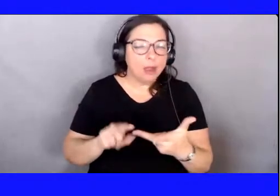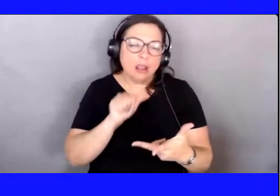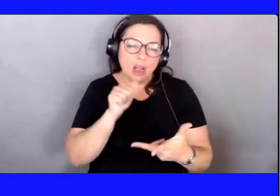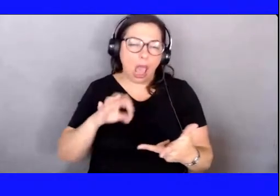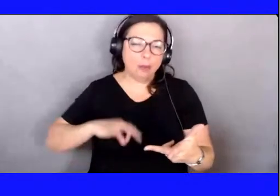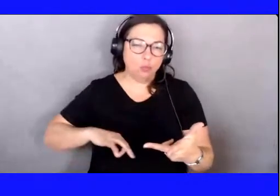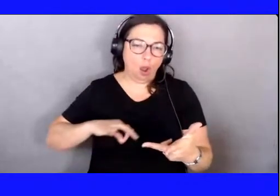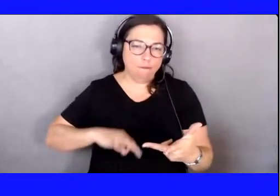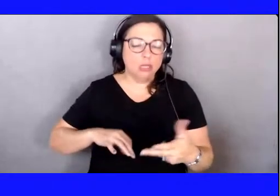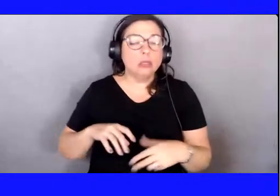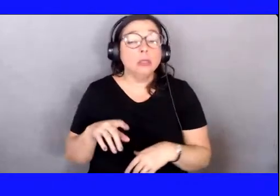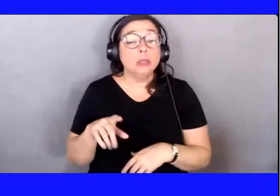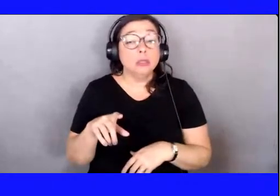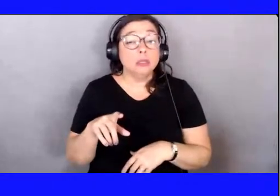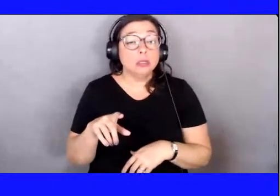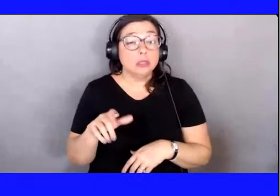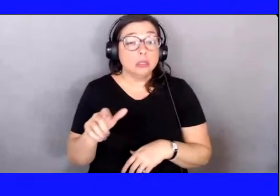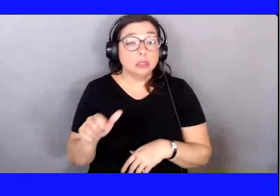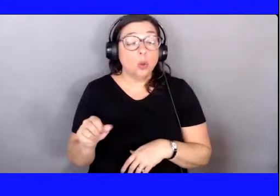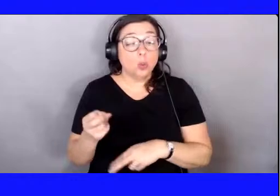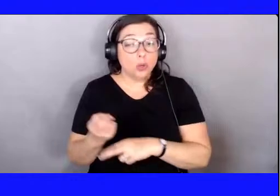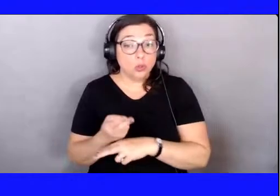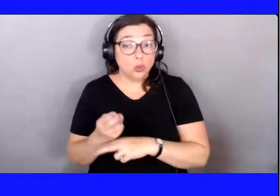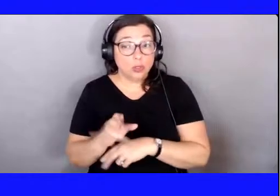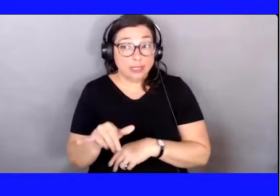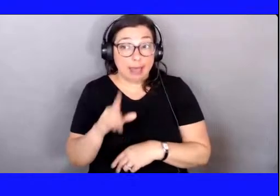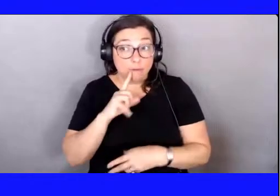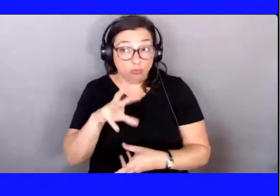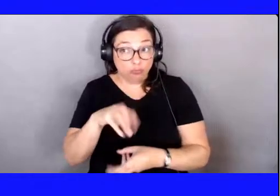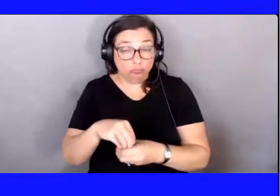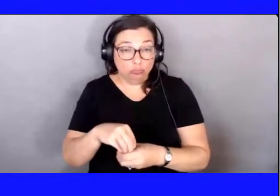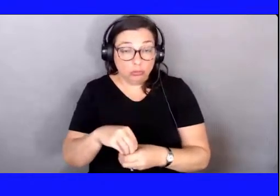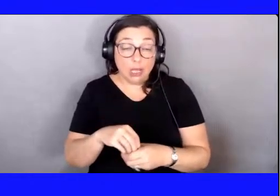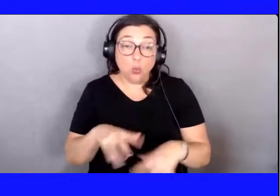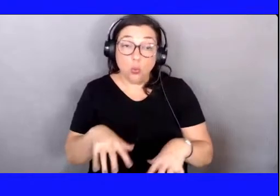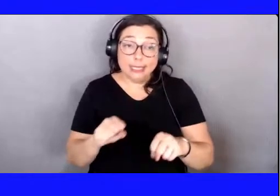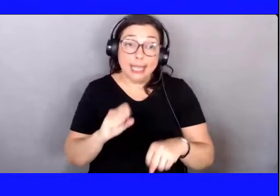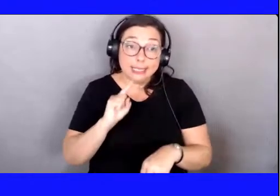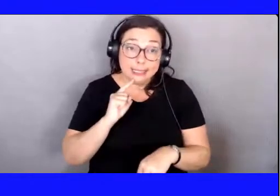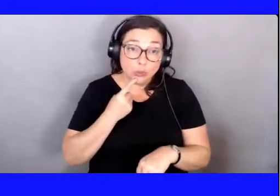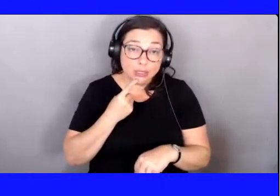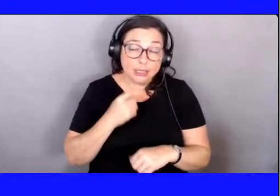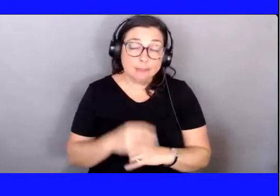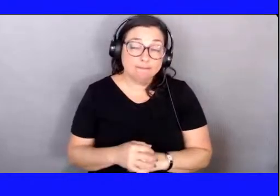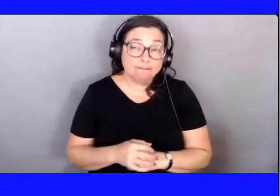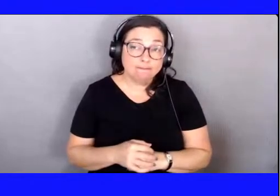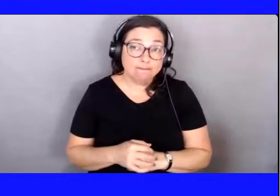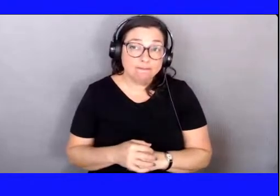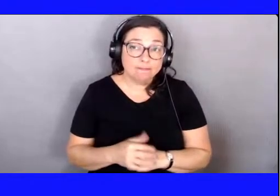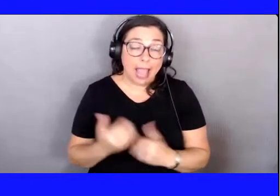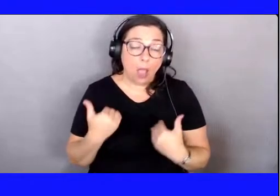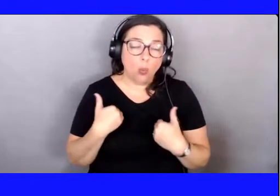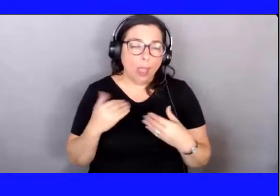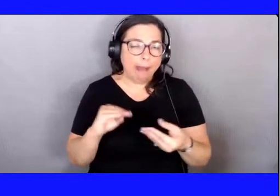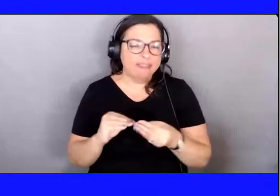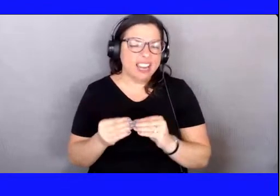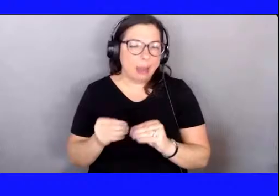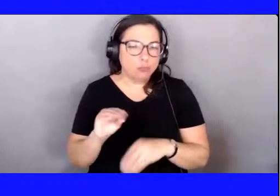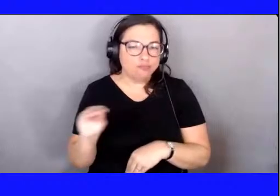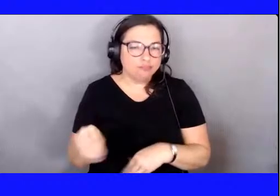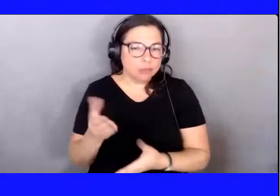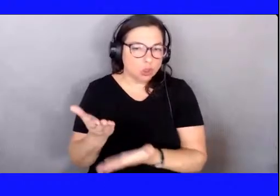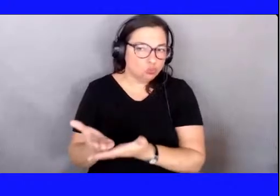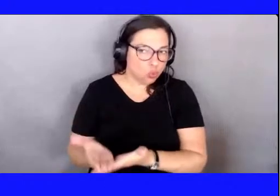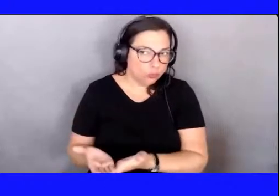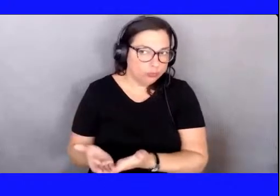workforce development and FVPE participation very seriously, and we have the numbers to prove that it ends up working